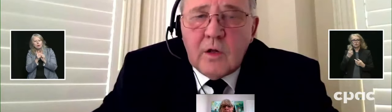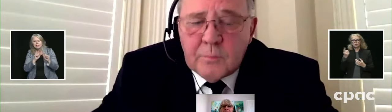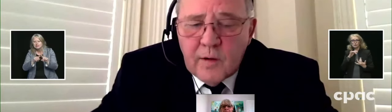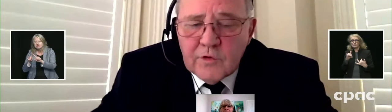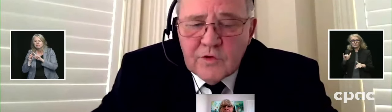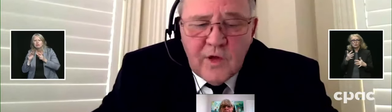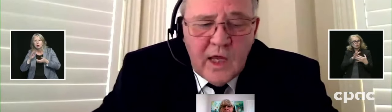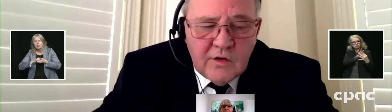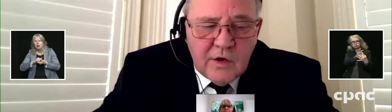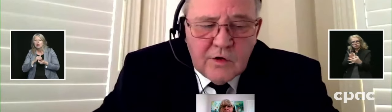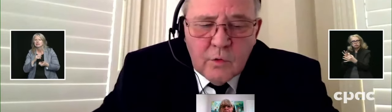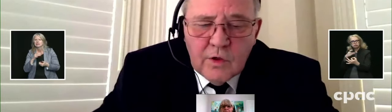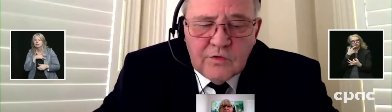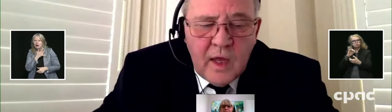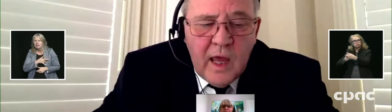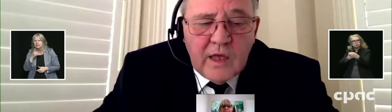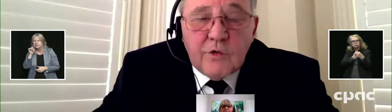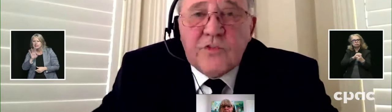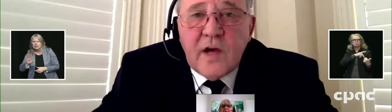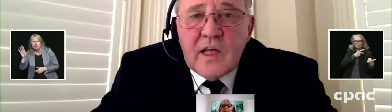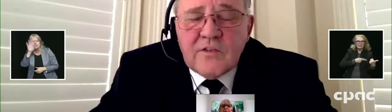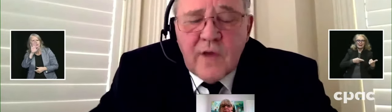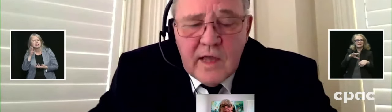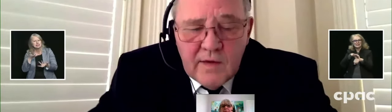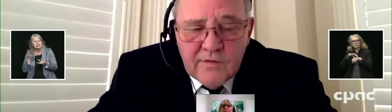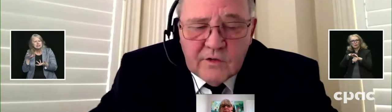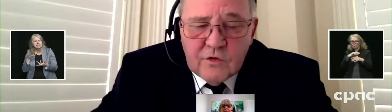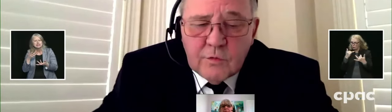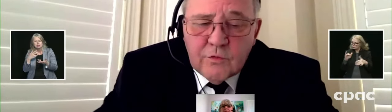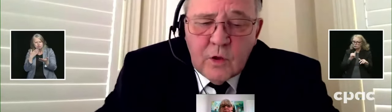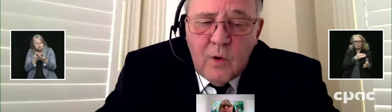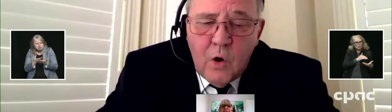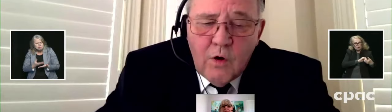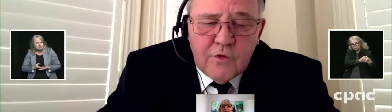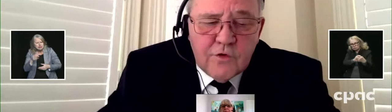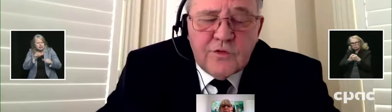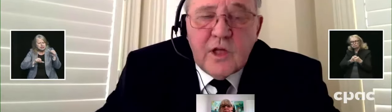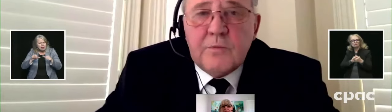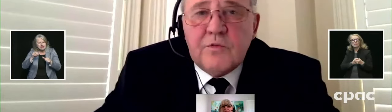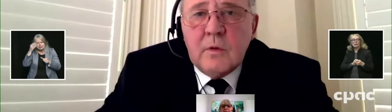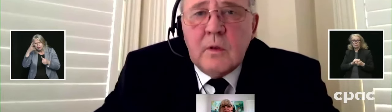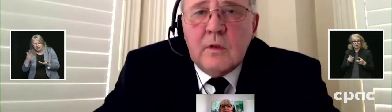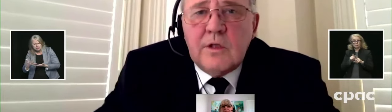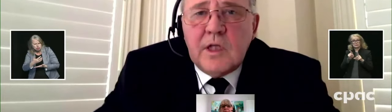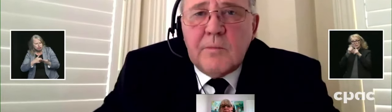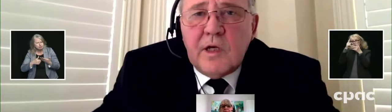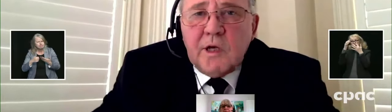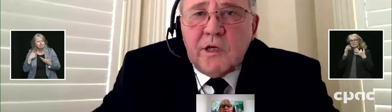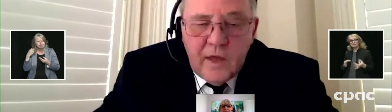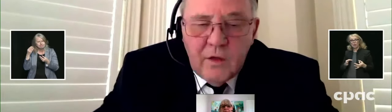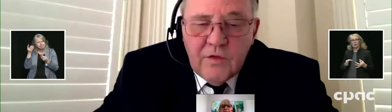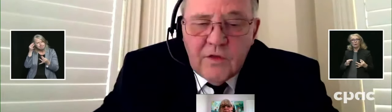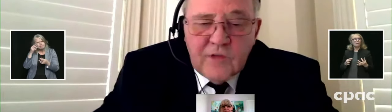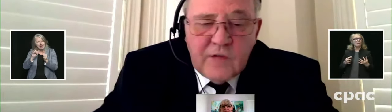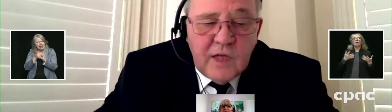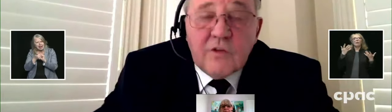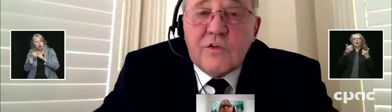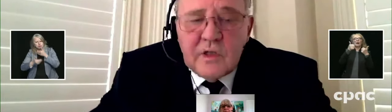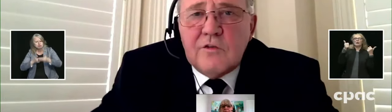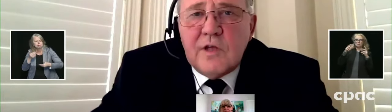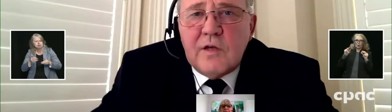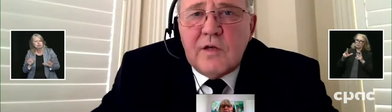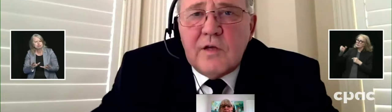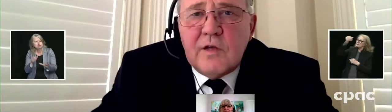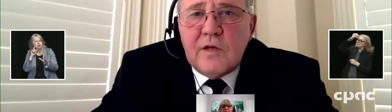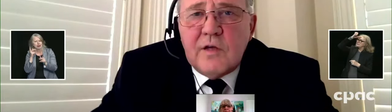partners, the provinces and territories, and use science and evidence to inform all further steps to keep Canadians safe. Thank you